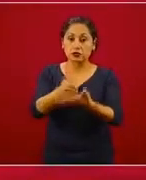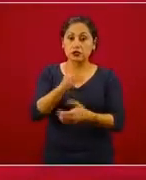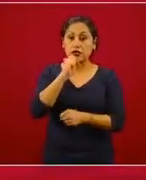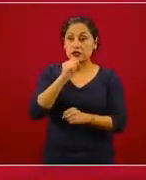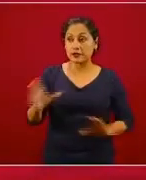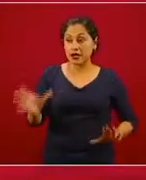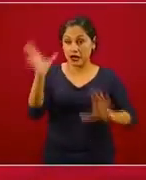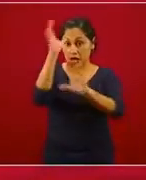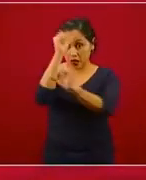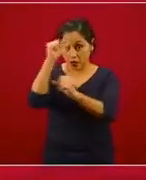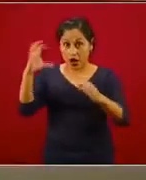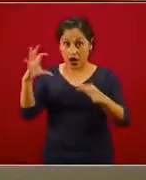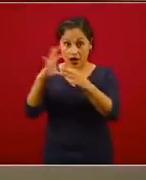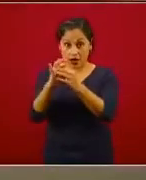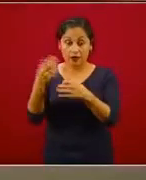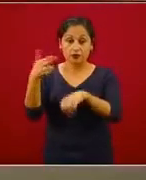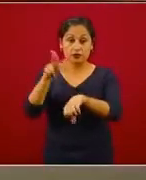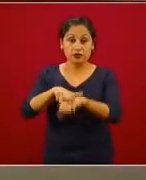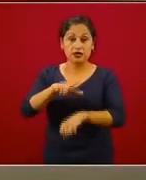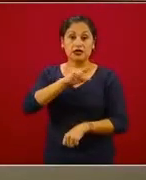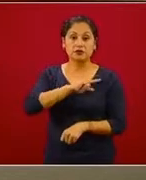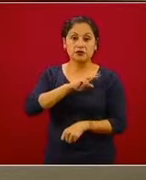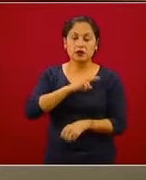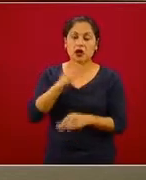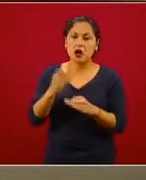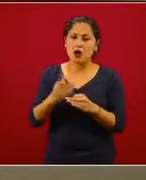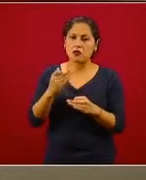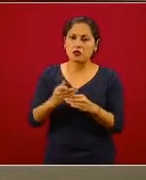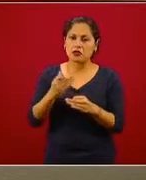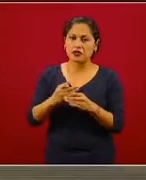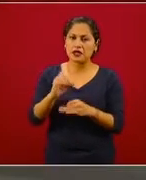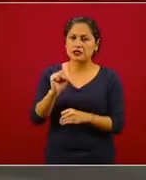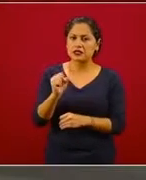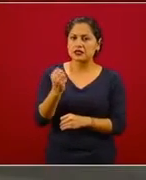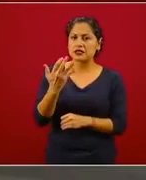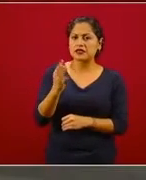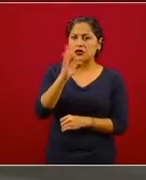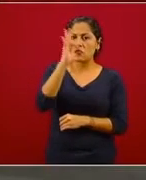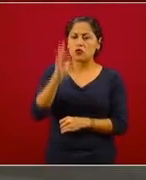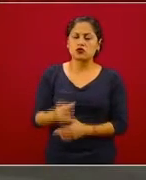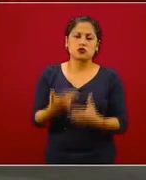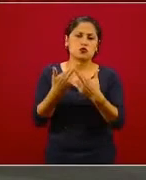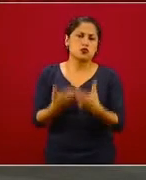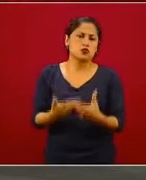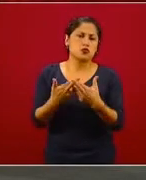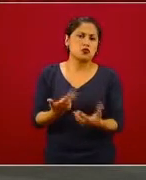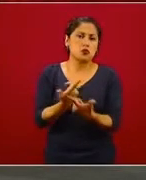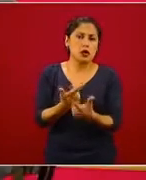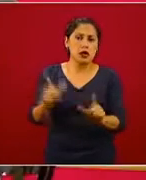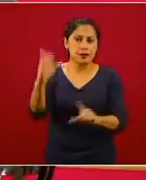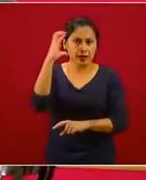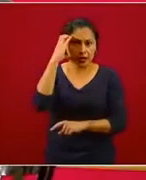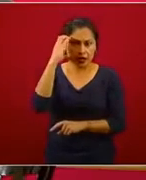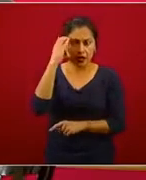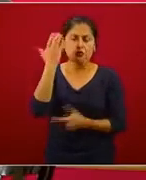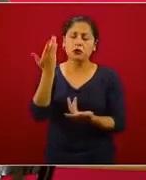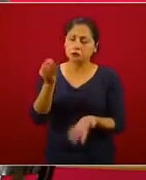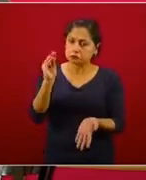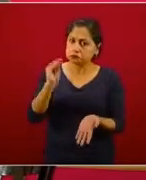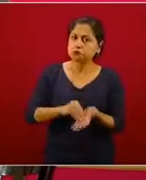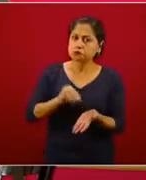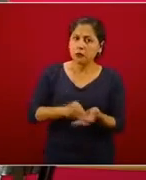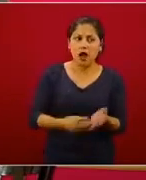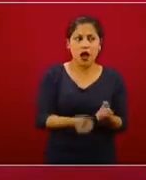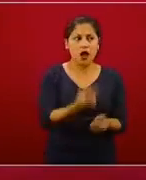IMSS, and the use of resources that can. So the private sector is also could help here.